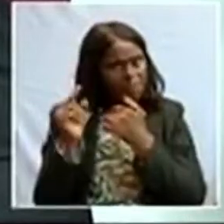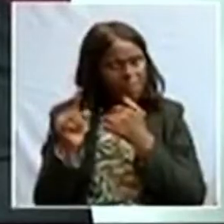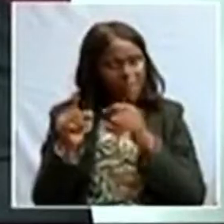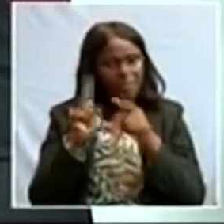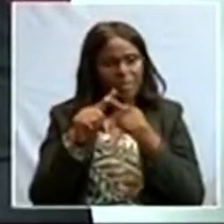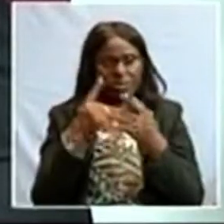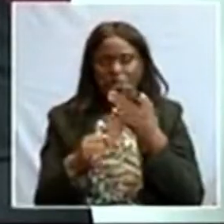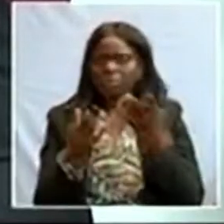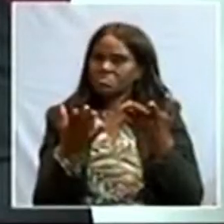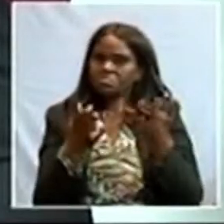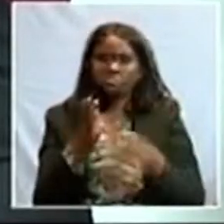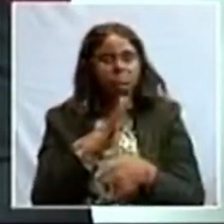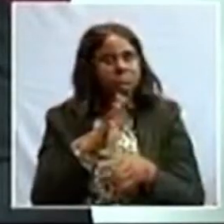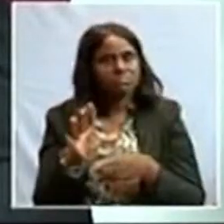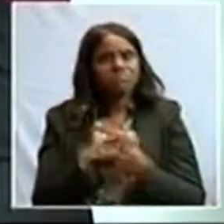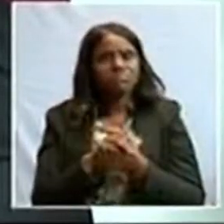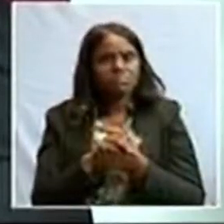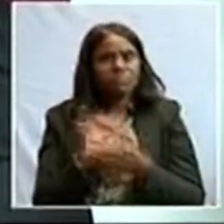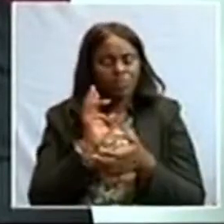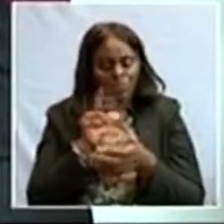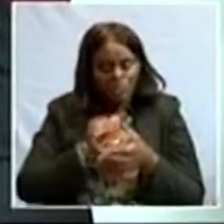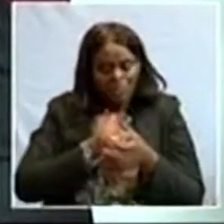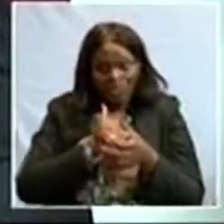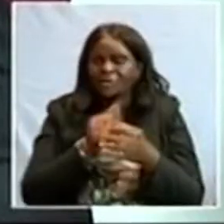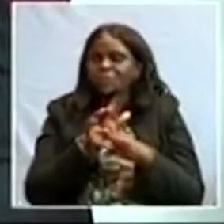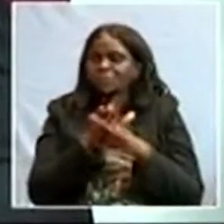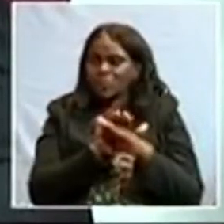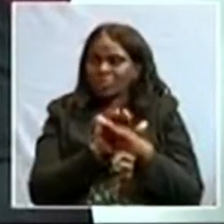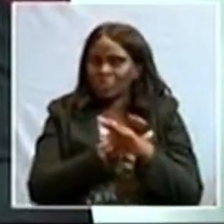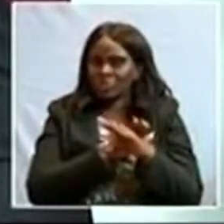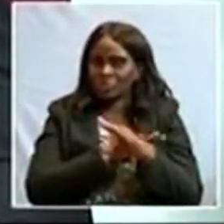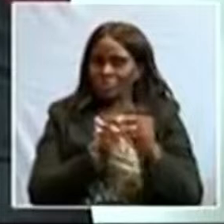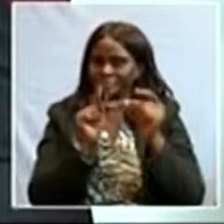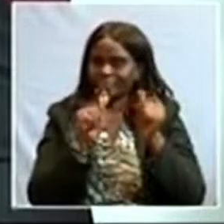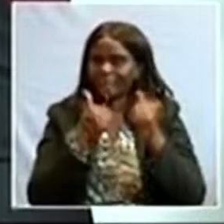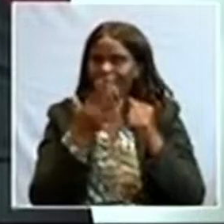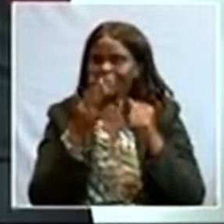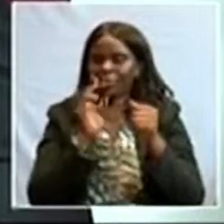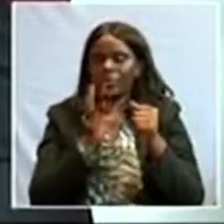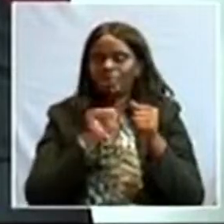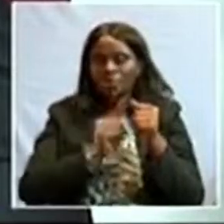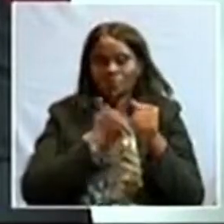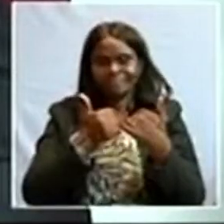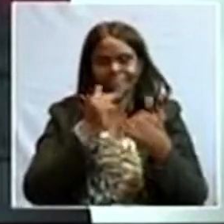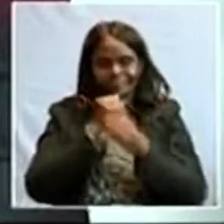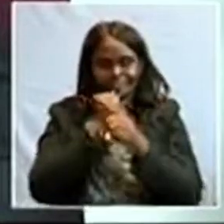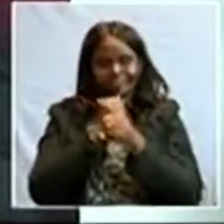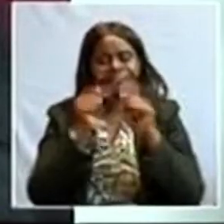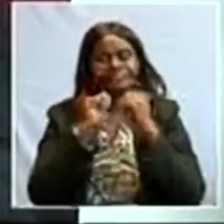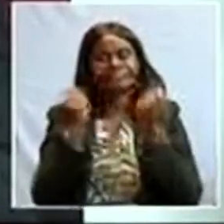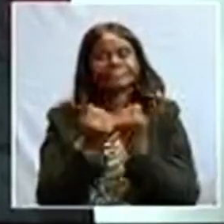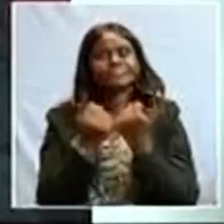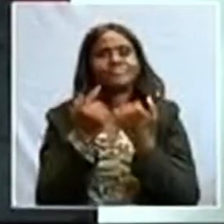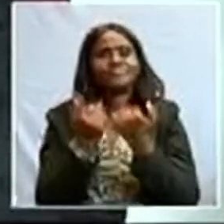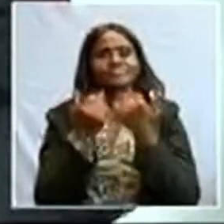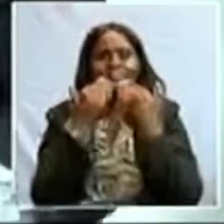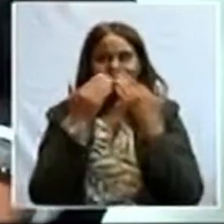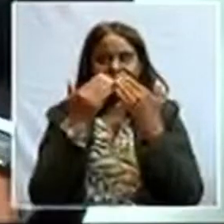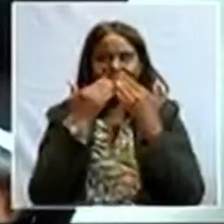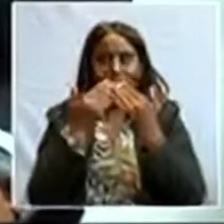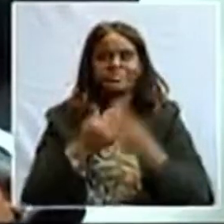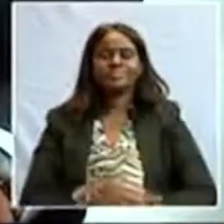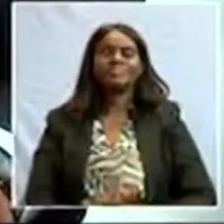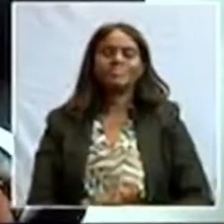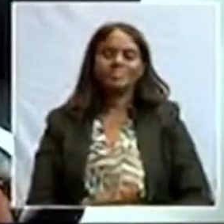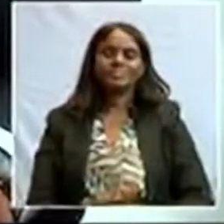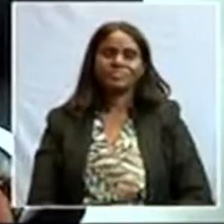But nevertheless, we are getting there slowly. I think we are working as a team now. Thank you. Well,